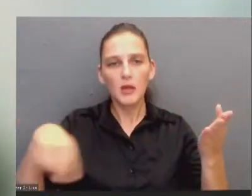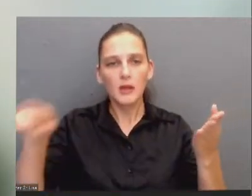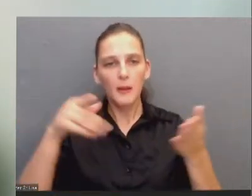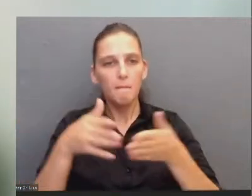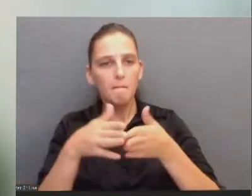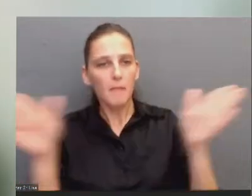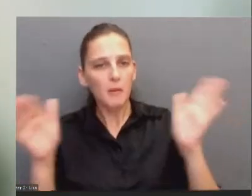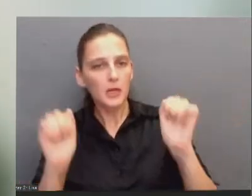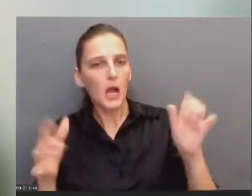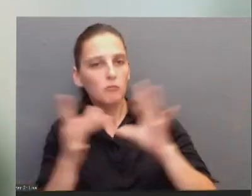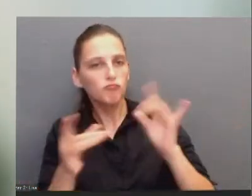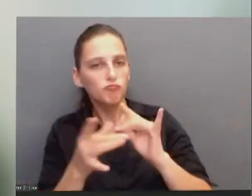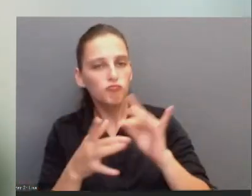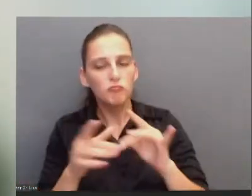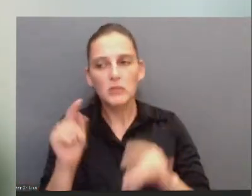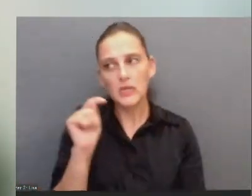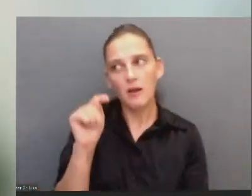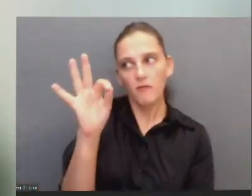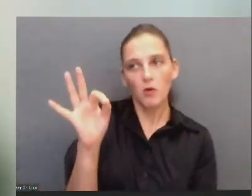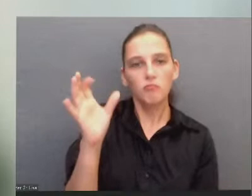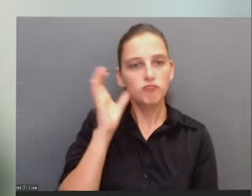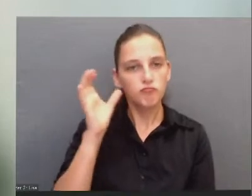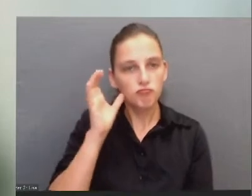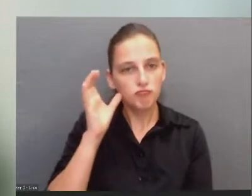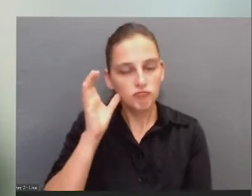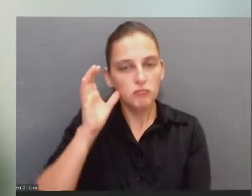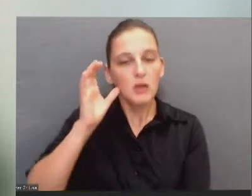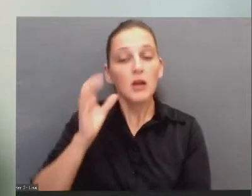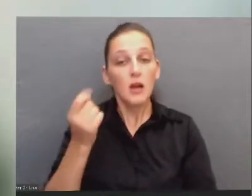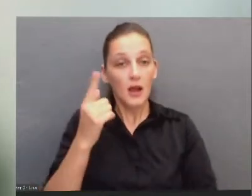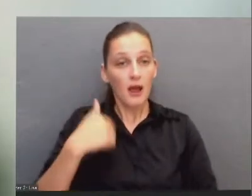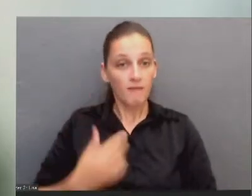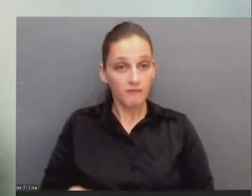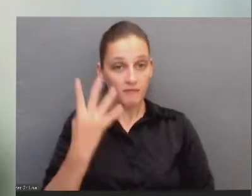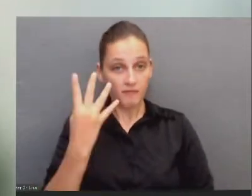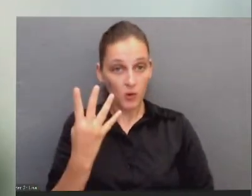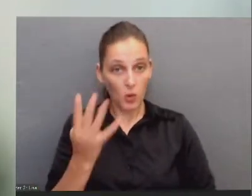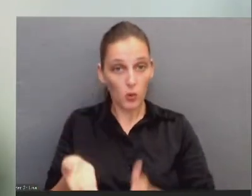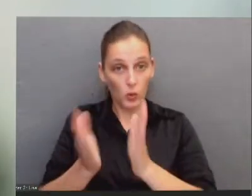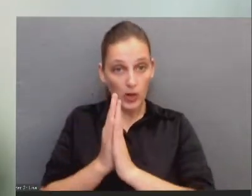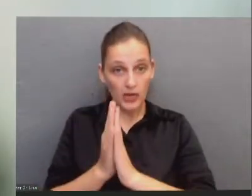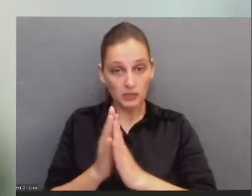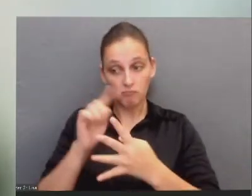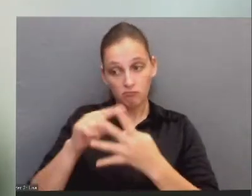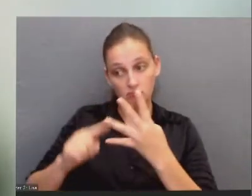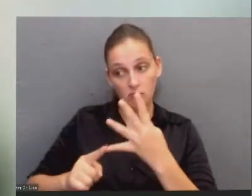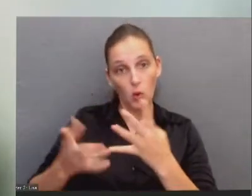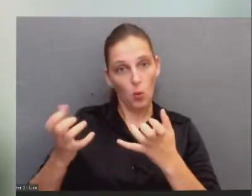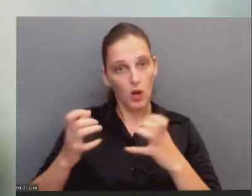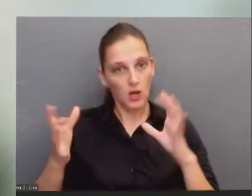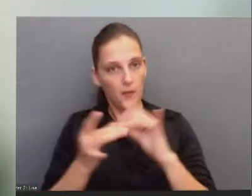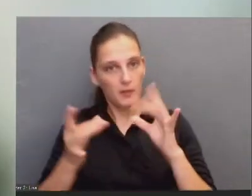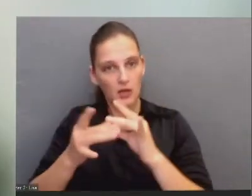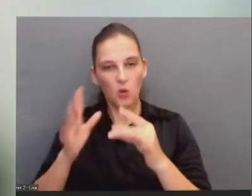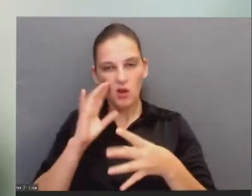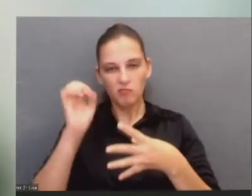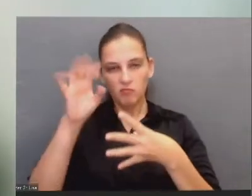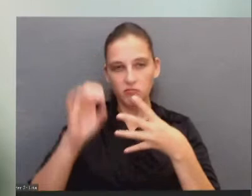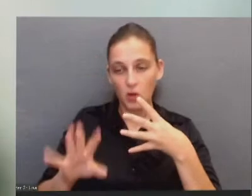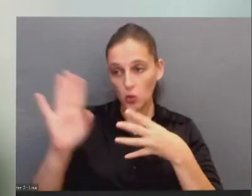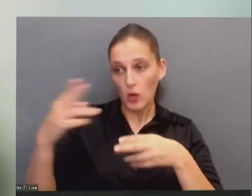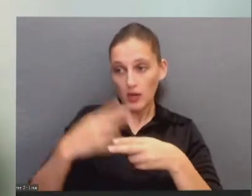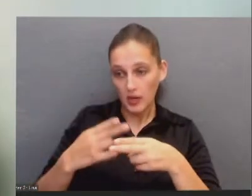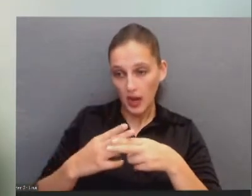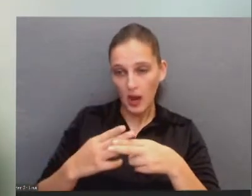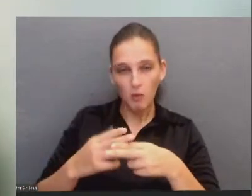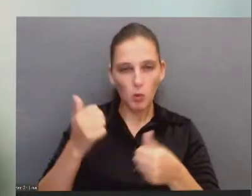of the public. So we received 4 requests to deliver comments. I will announce the speaker names and affiliation.